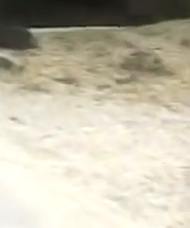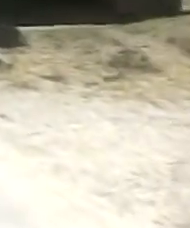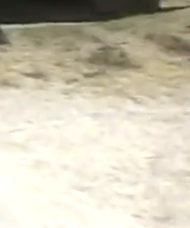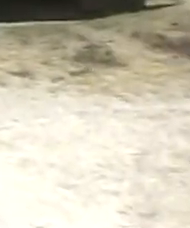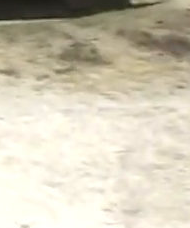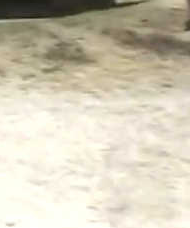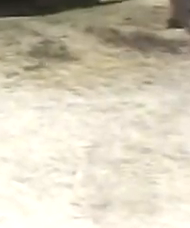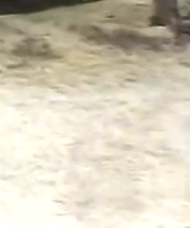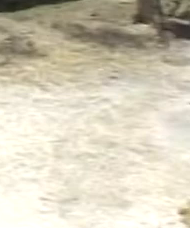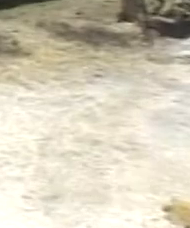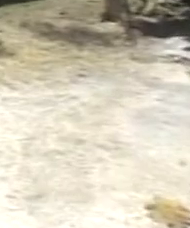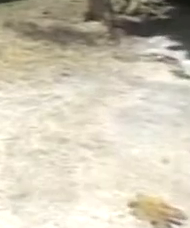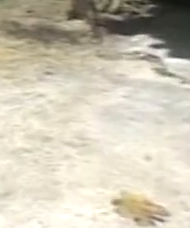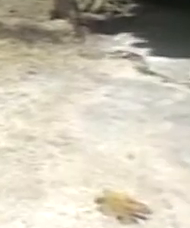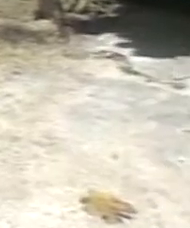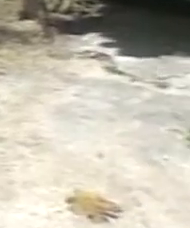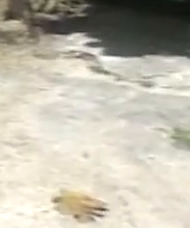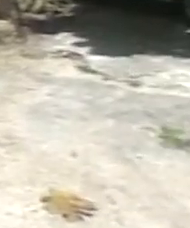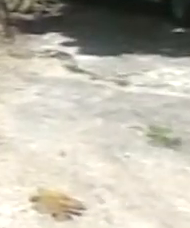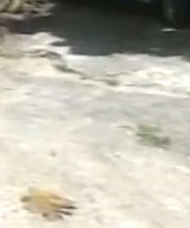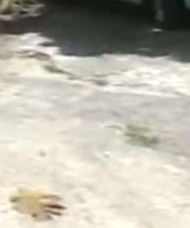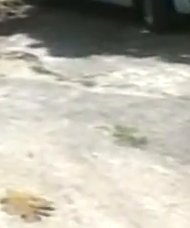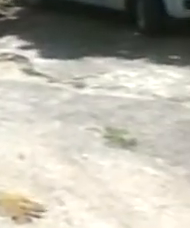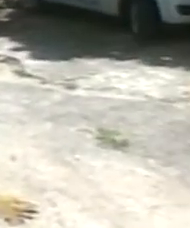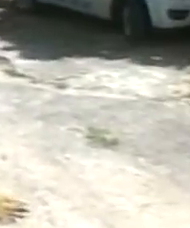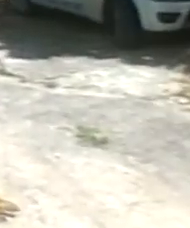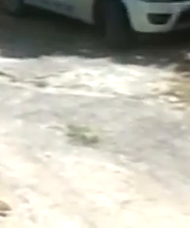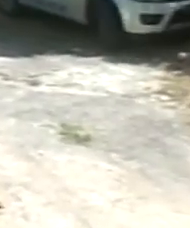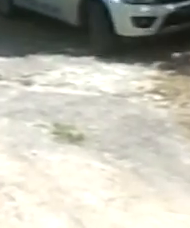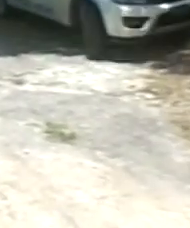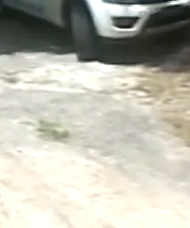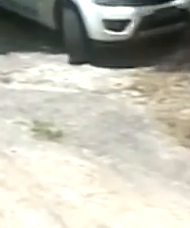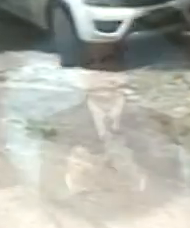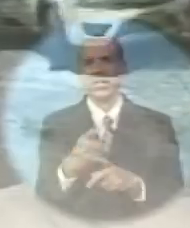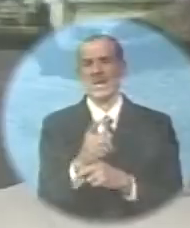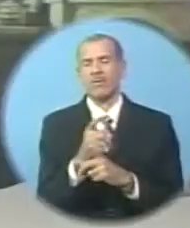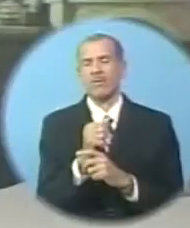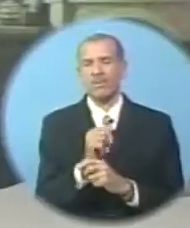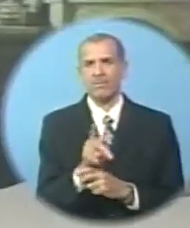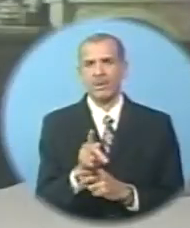to use all available resources to get help in taking care of them.